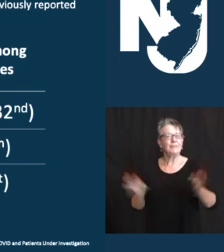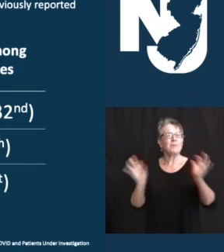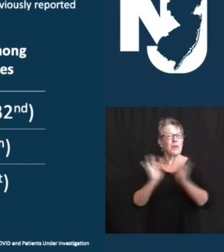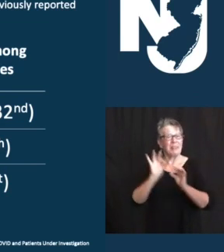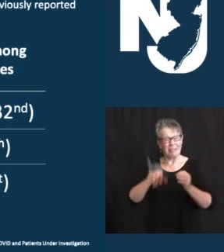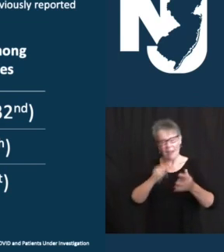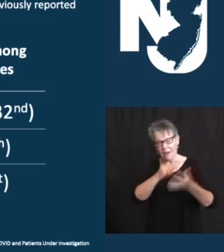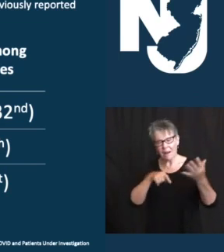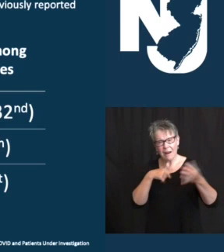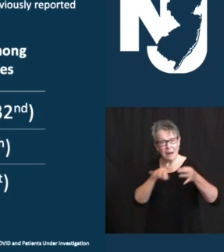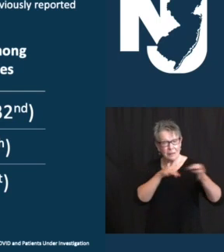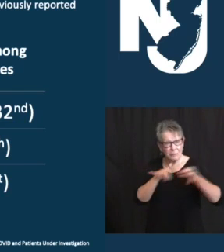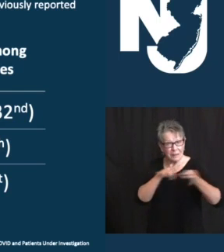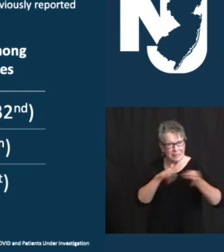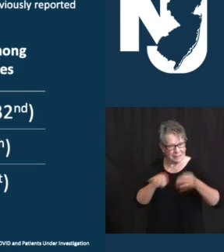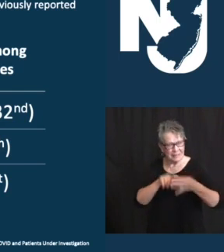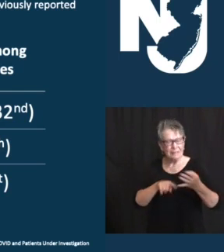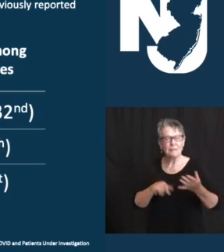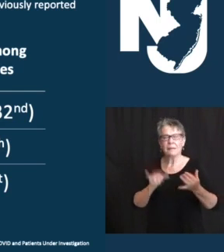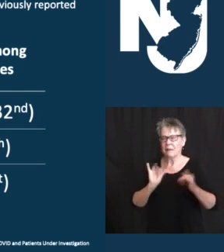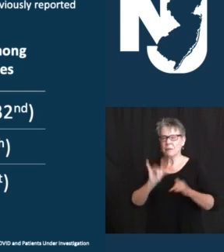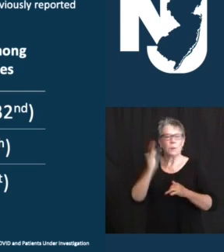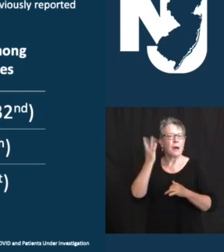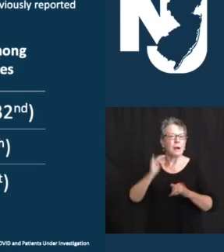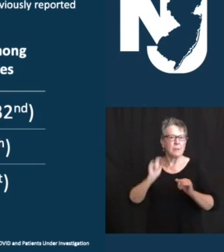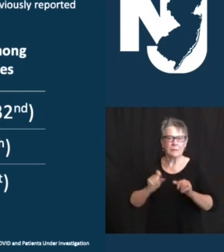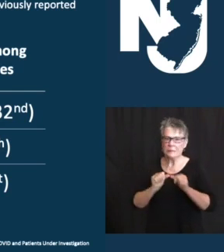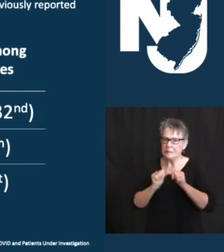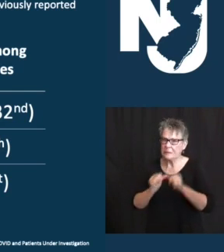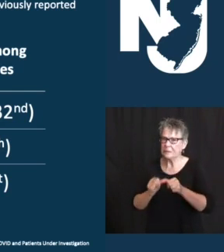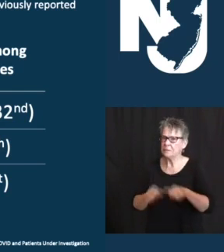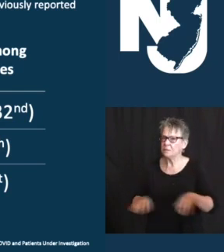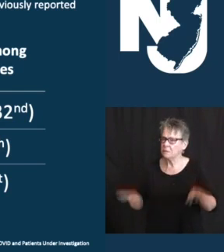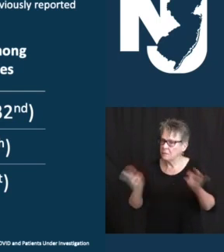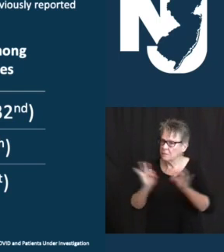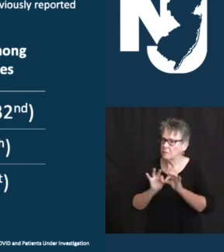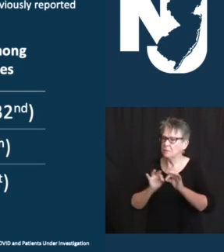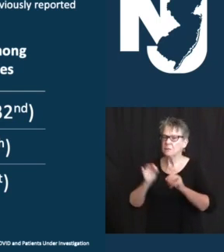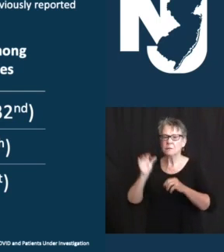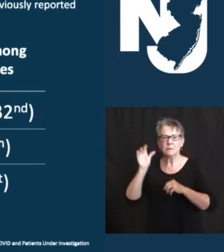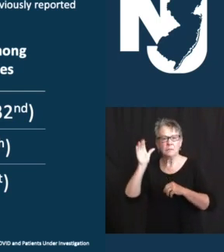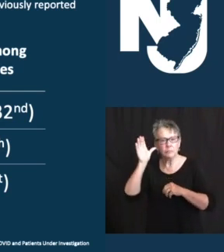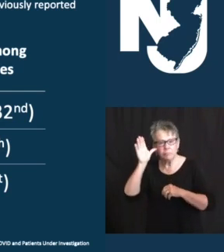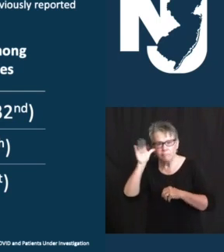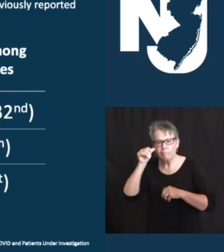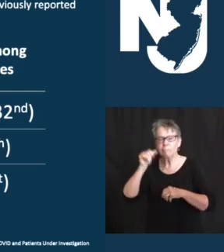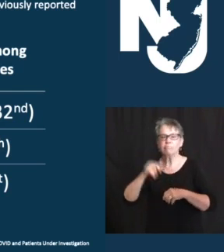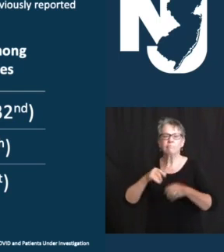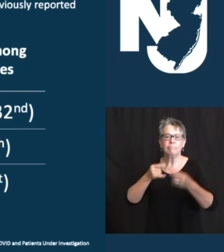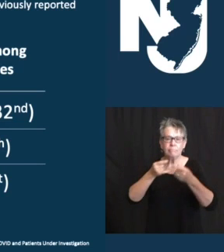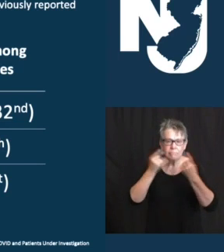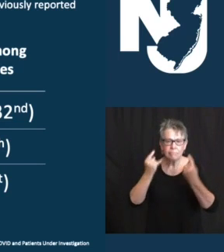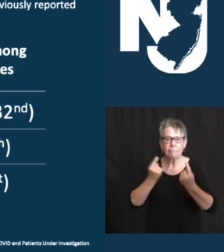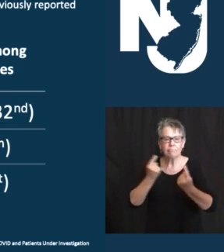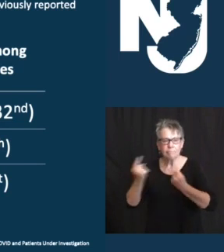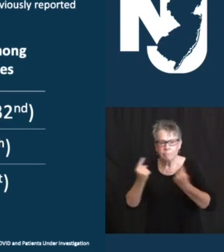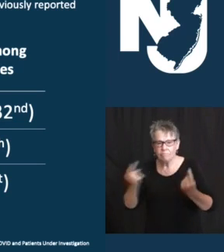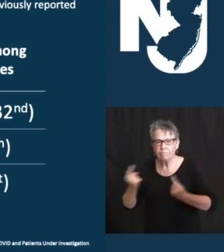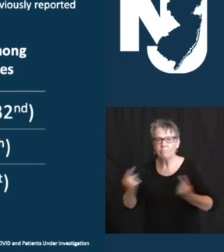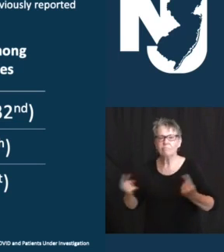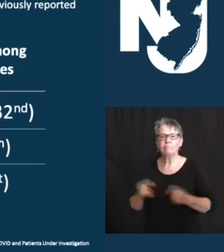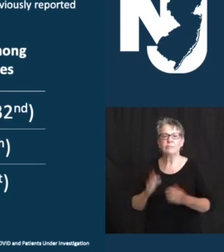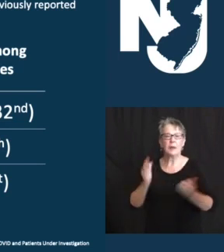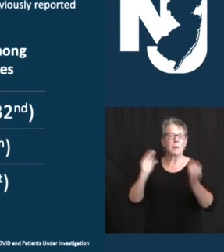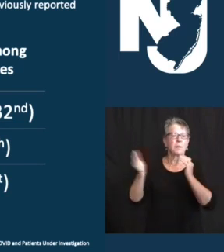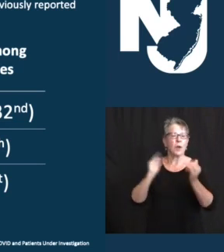continue, as you can see, to drop among our fellow states in terms of new cases, which is really good news, but we still have too many of our